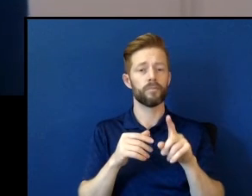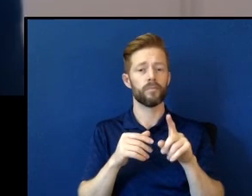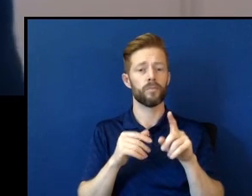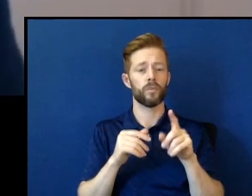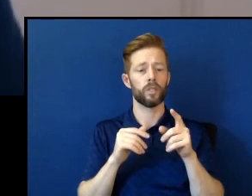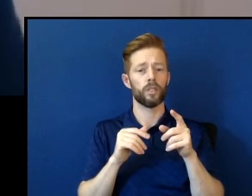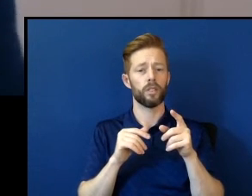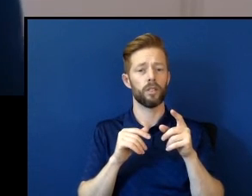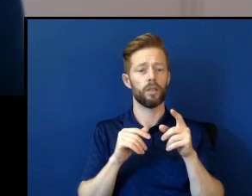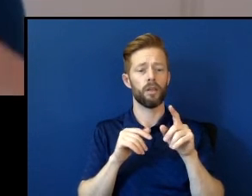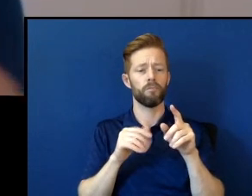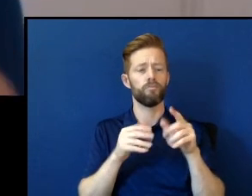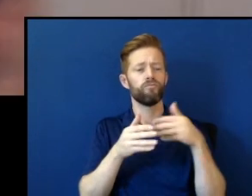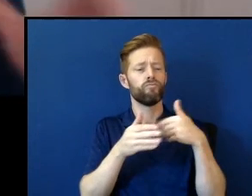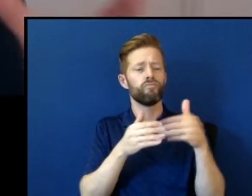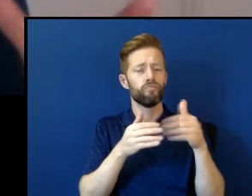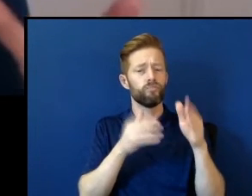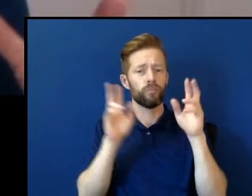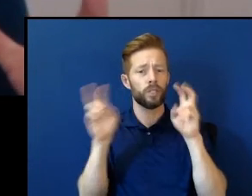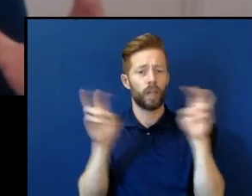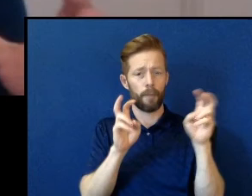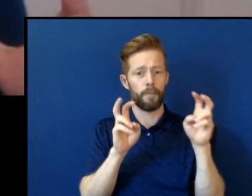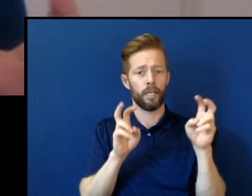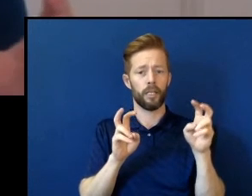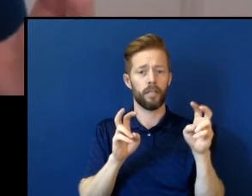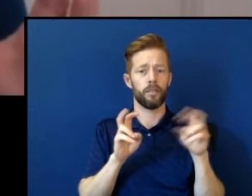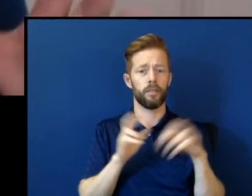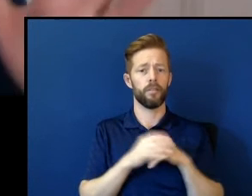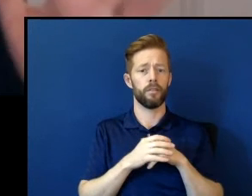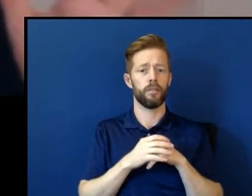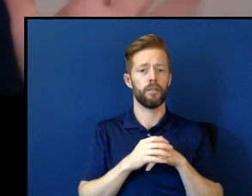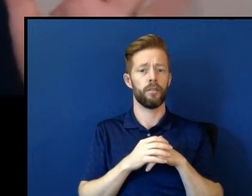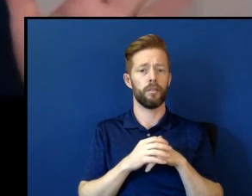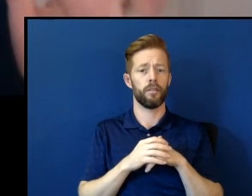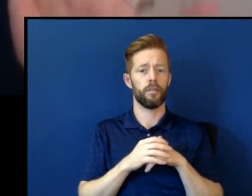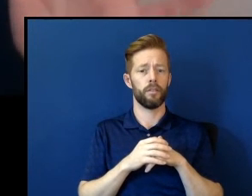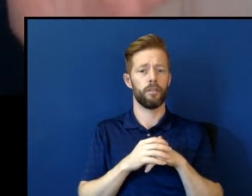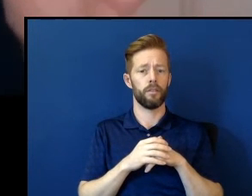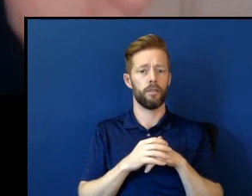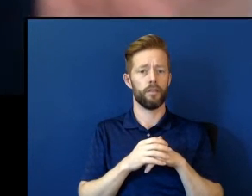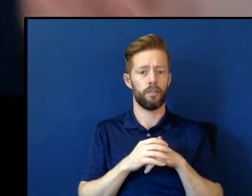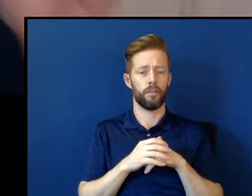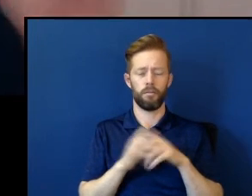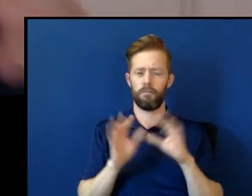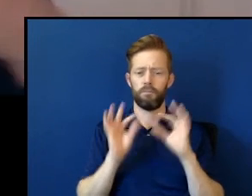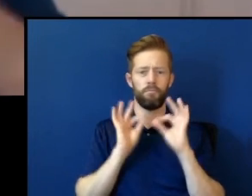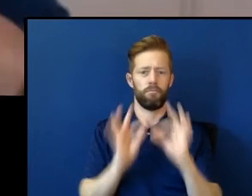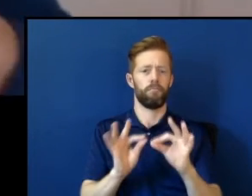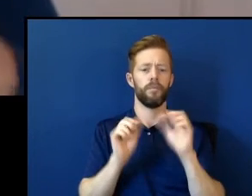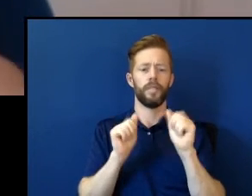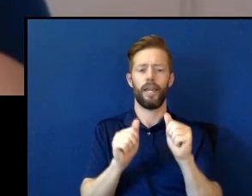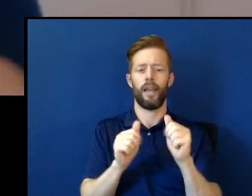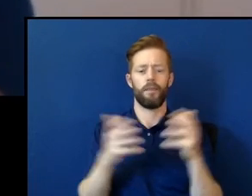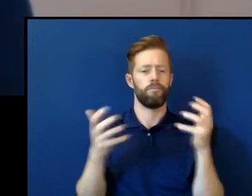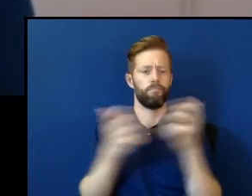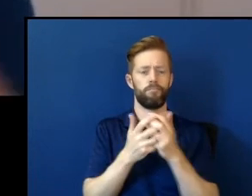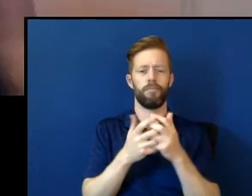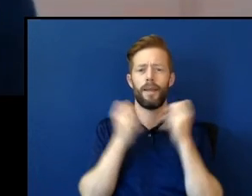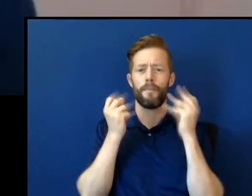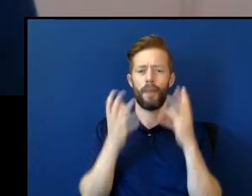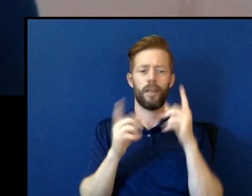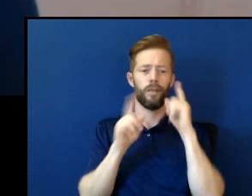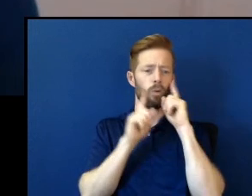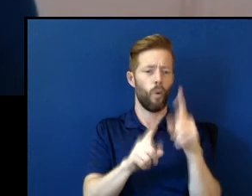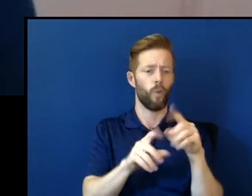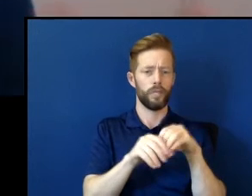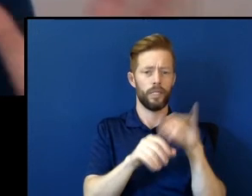matter what the topic is, just lend themselves well to targeting various different goals that we see